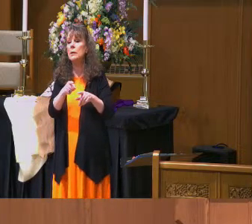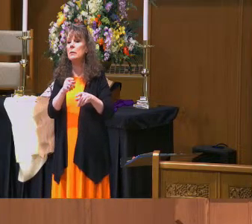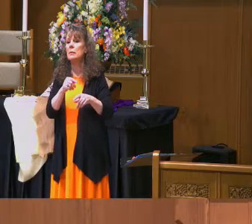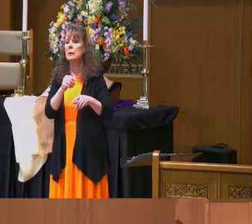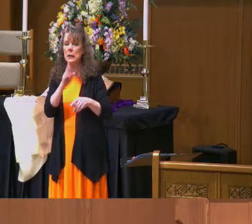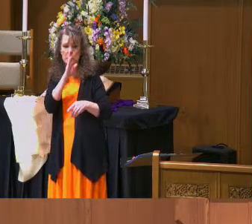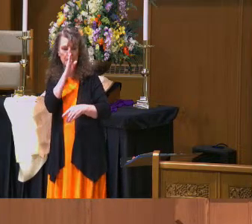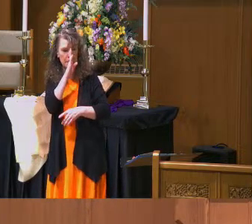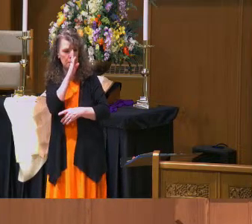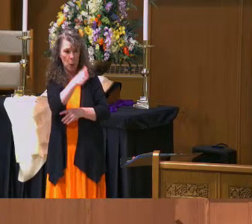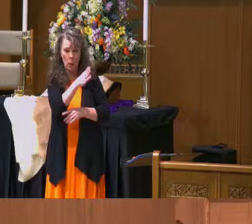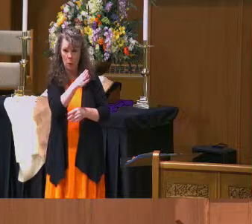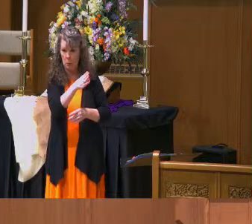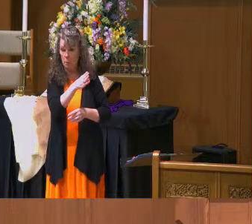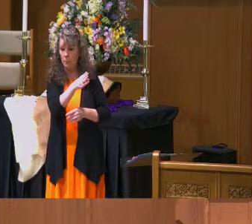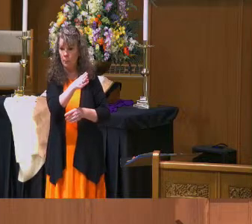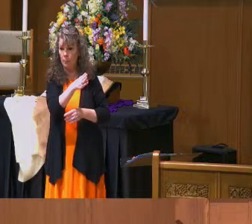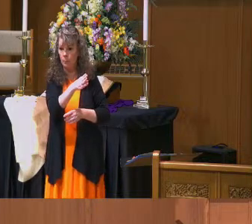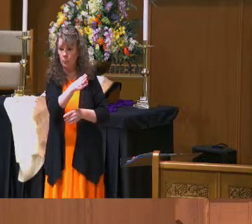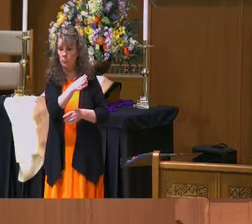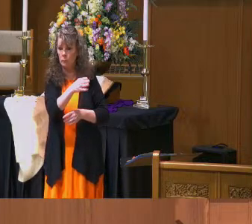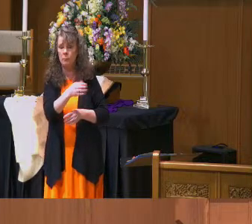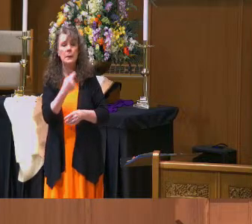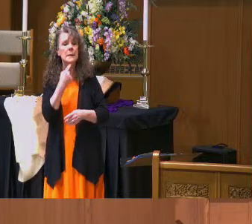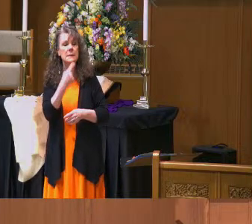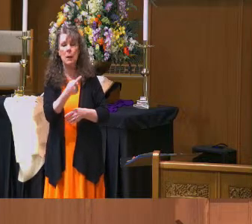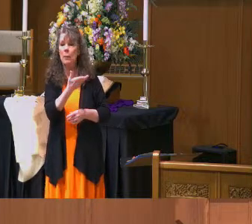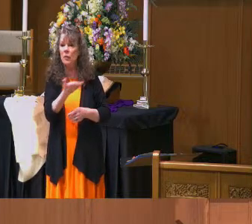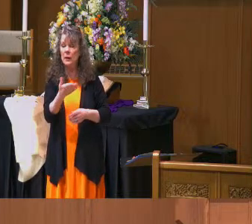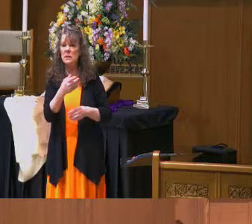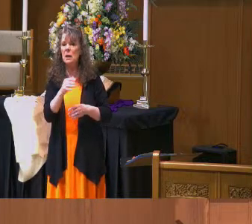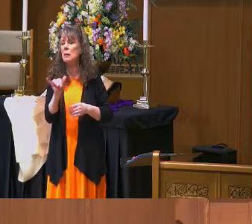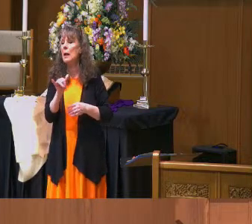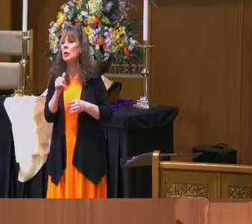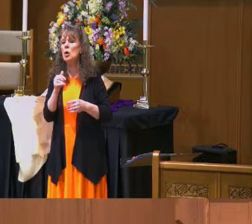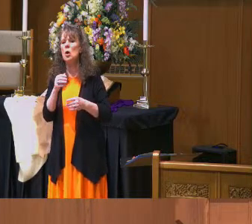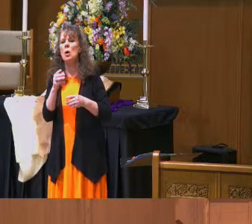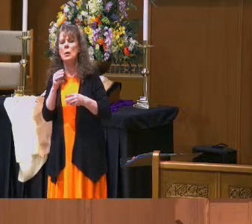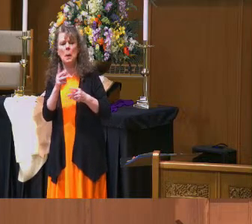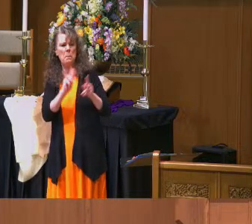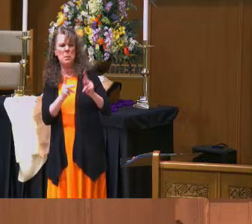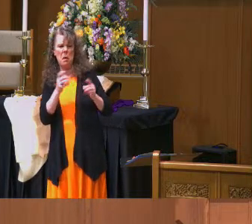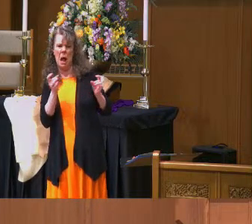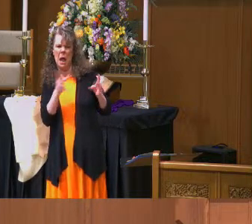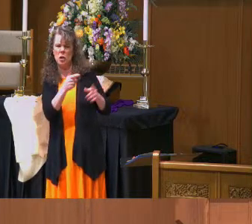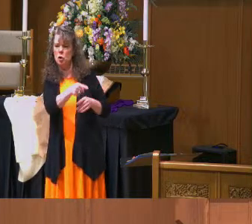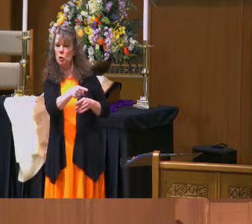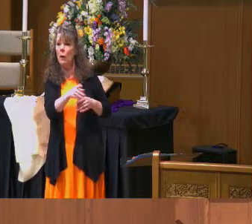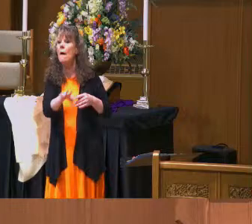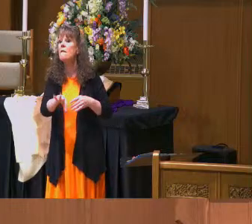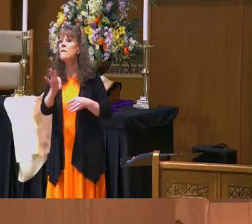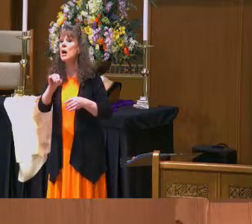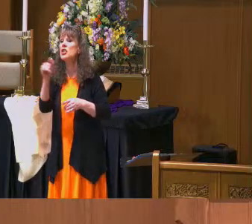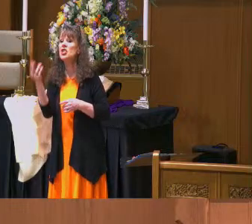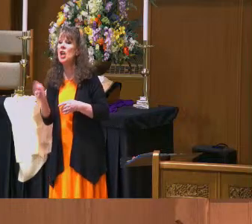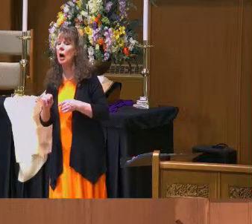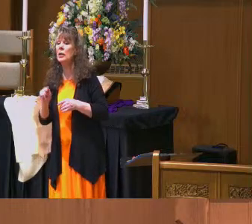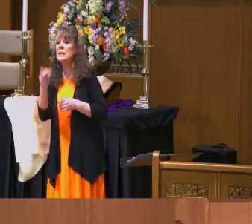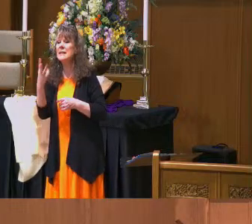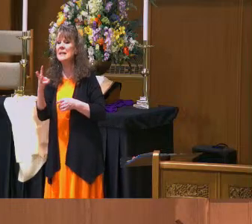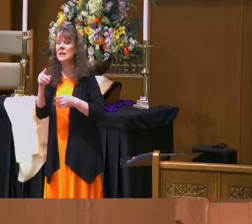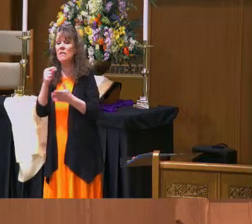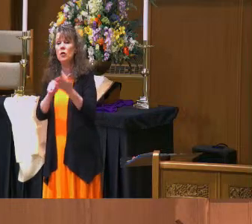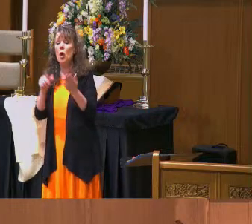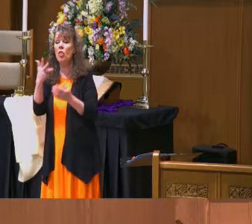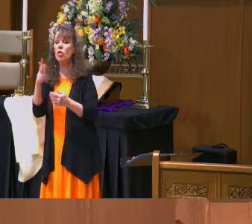sugarcoated anything. He has told them things like, "The world will hate you." You'll find that in John 16, 33. "In this